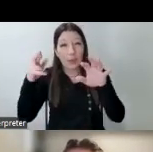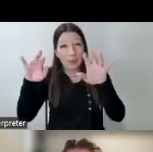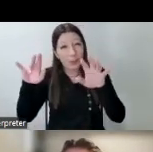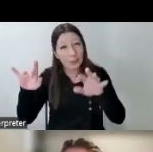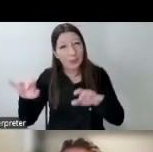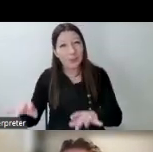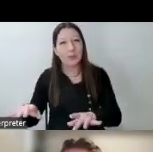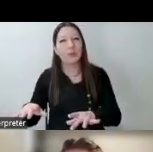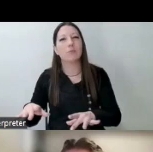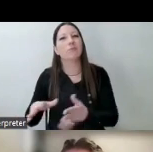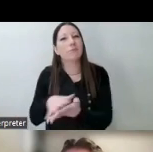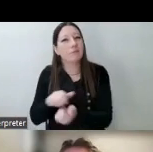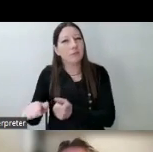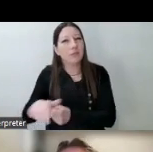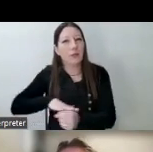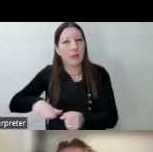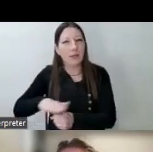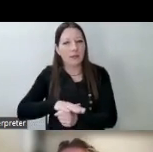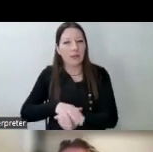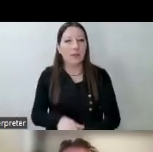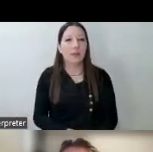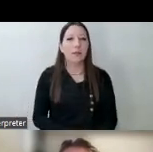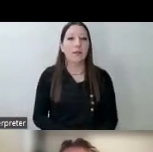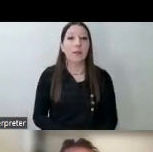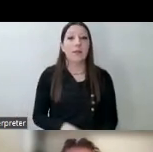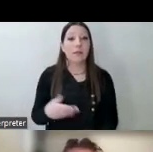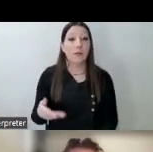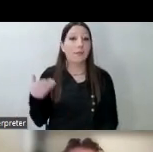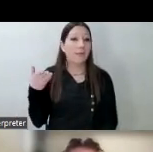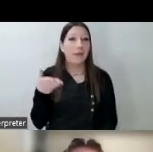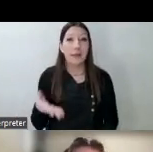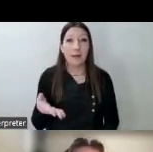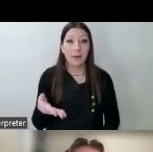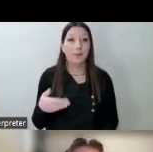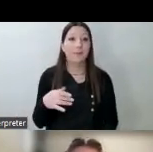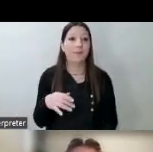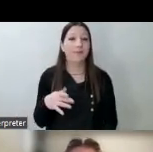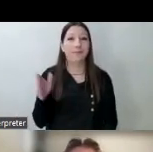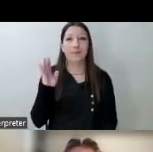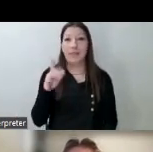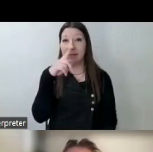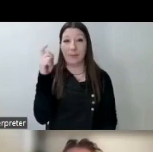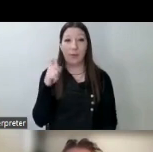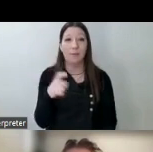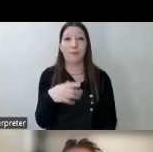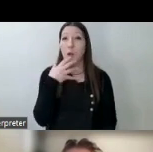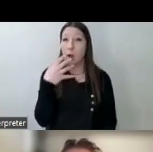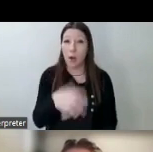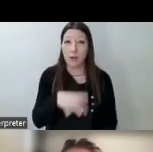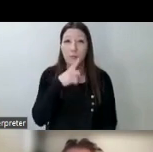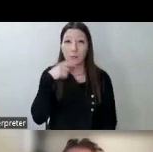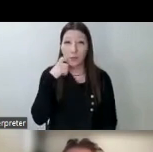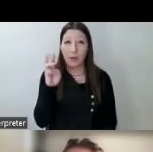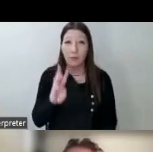fires were consistently present. That hot, dry weather continued, And even when there weren't active fires